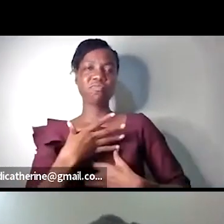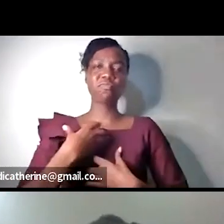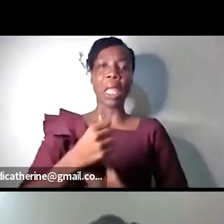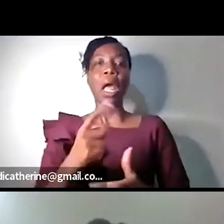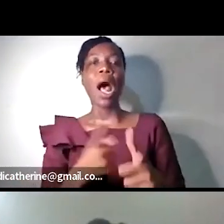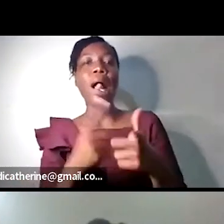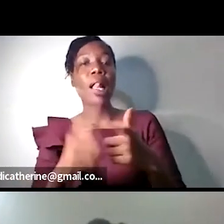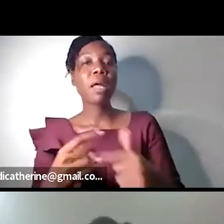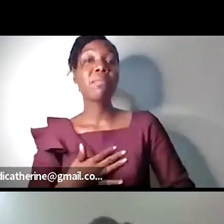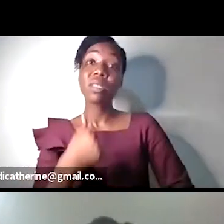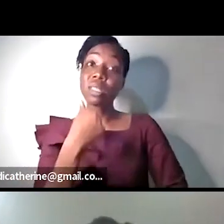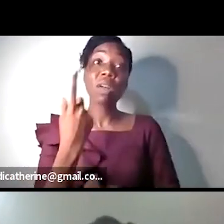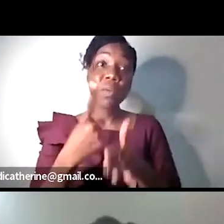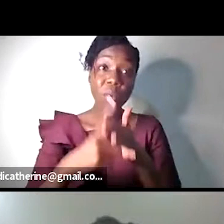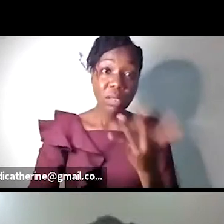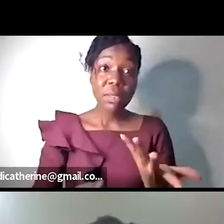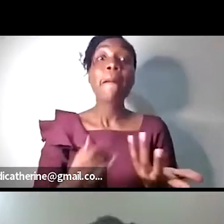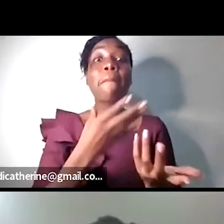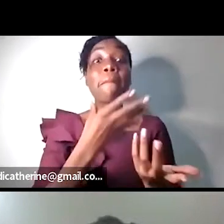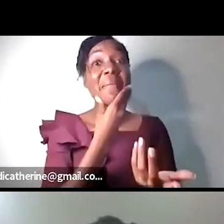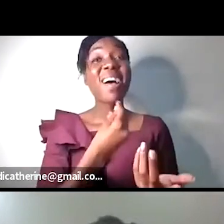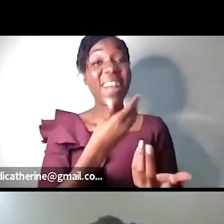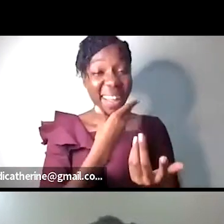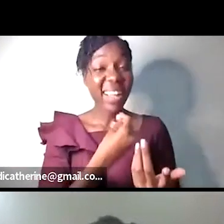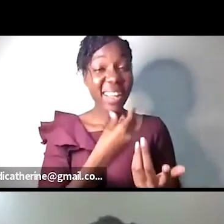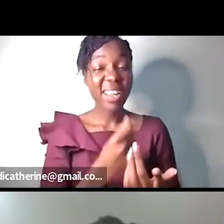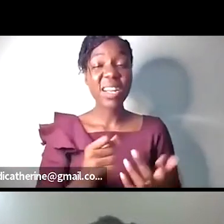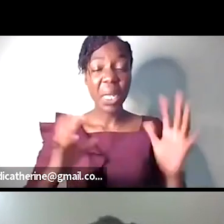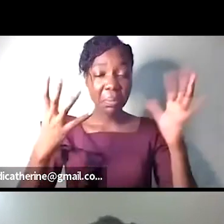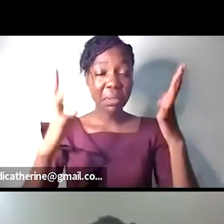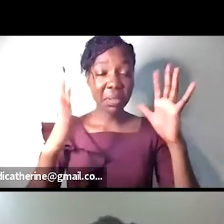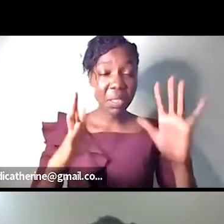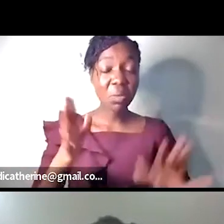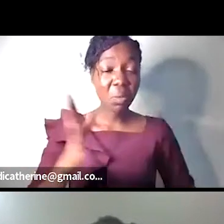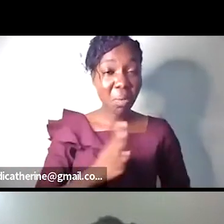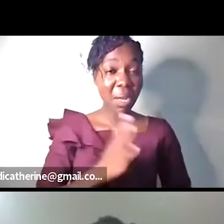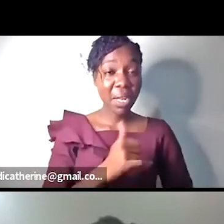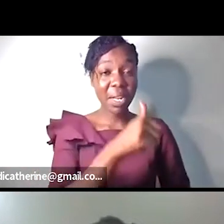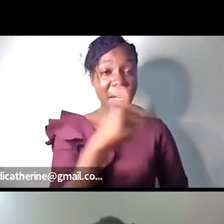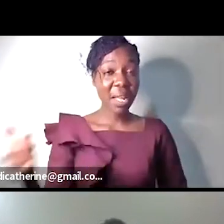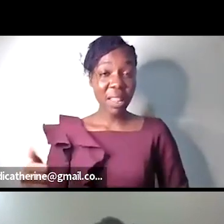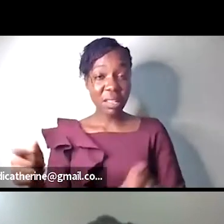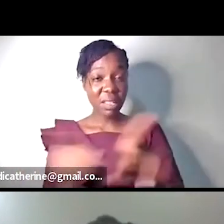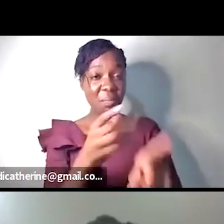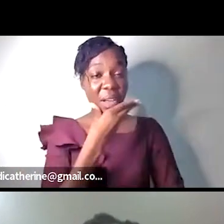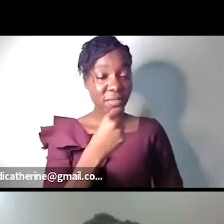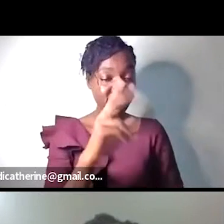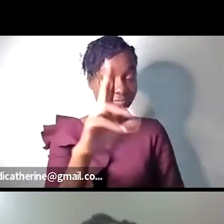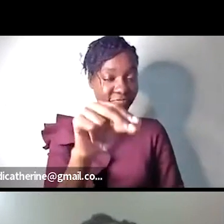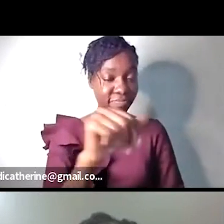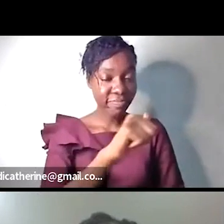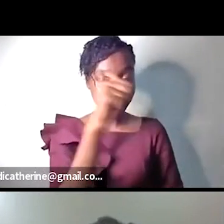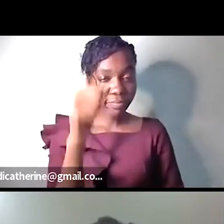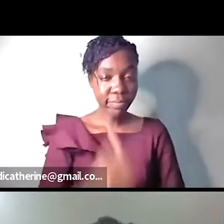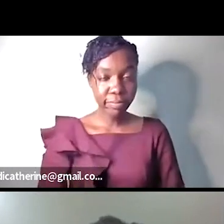let me tell you, a man does not appreciate another woman that looks like a man.